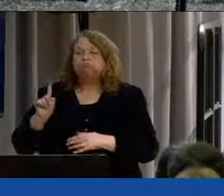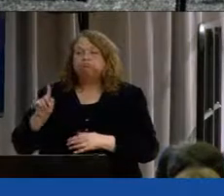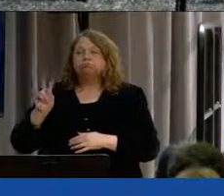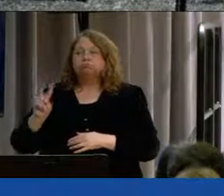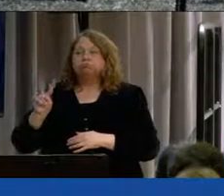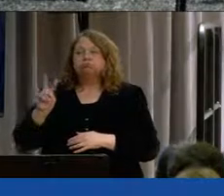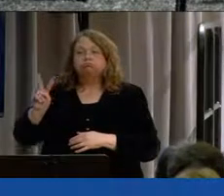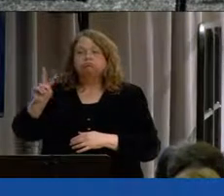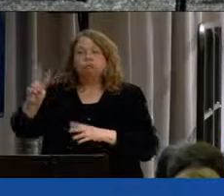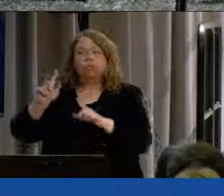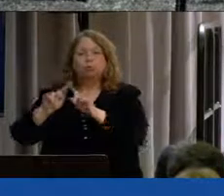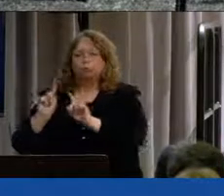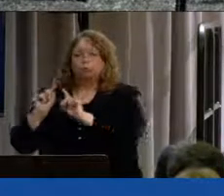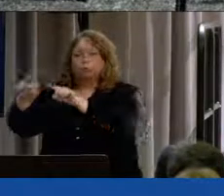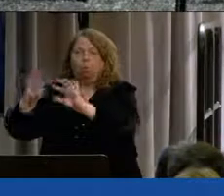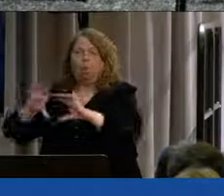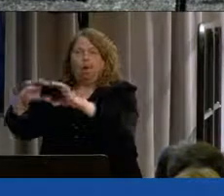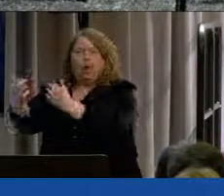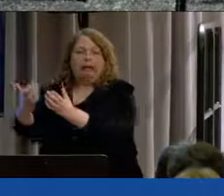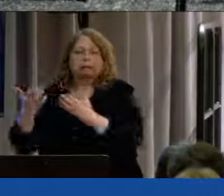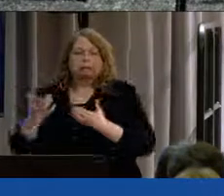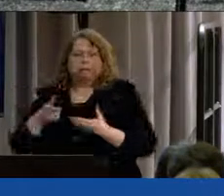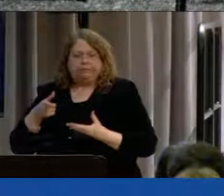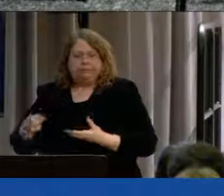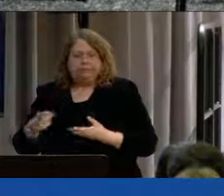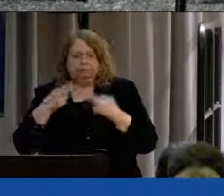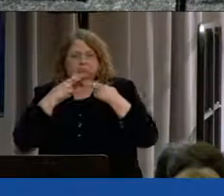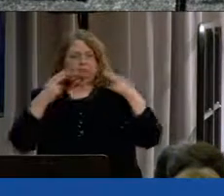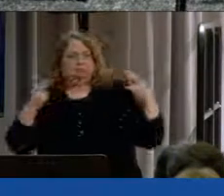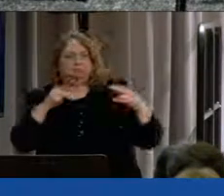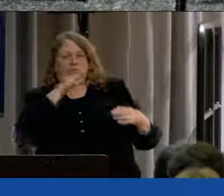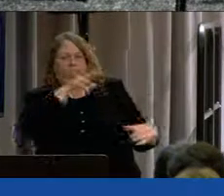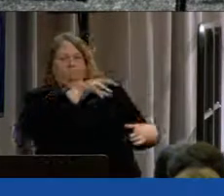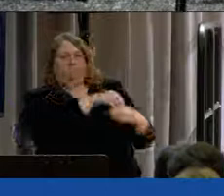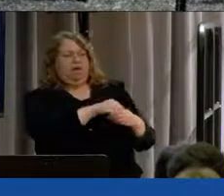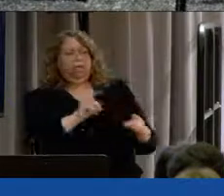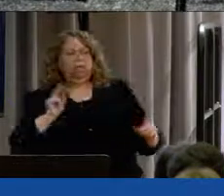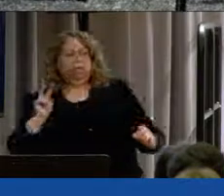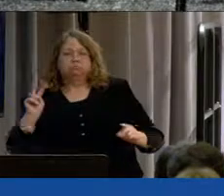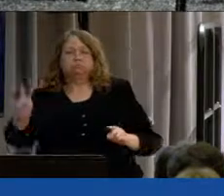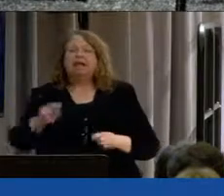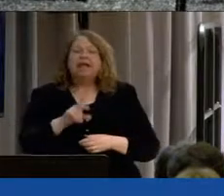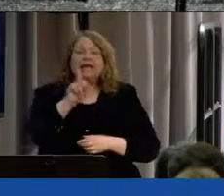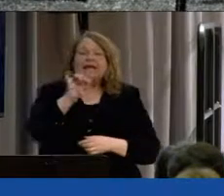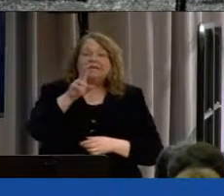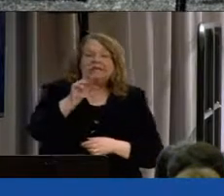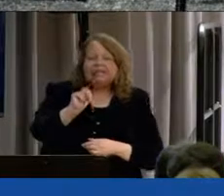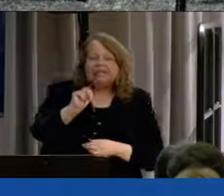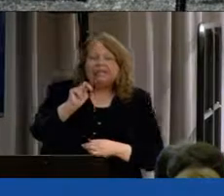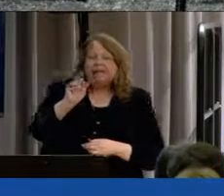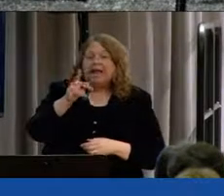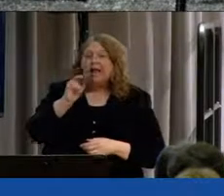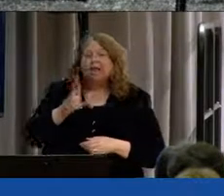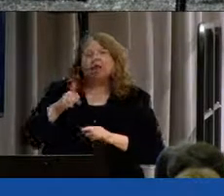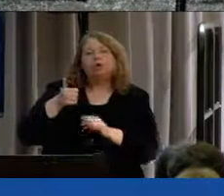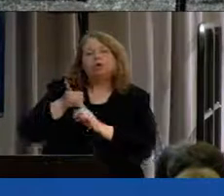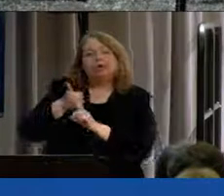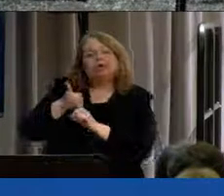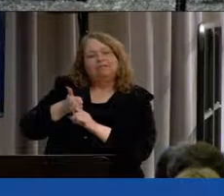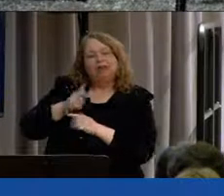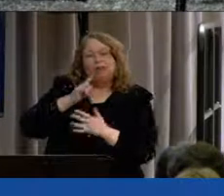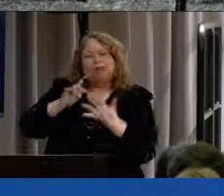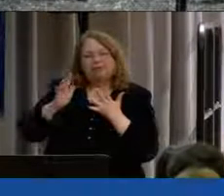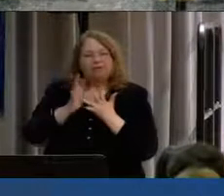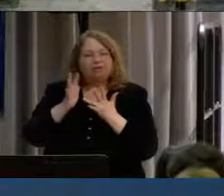weren't even involved in any form of protest. Dean Kaler was a freshman from a farm